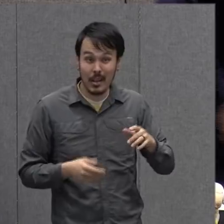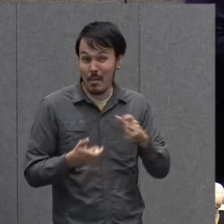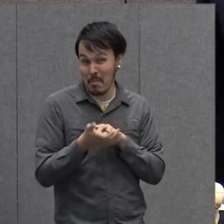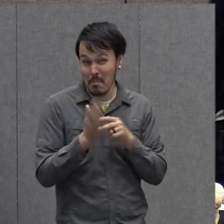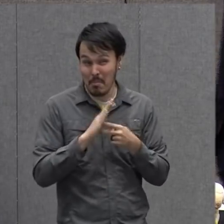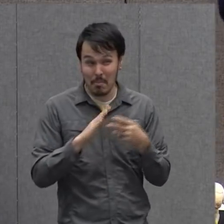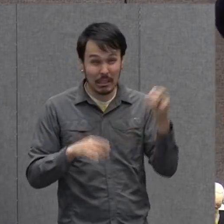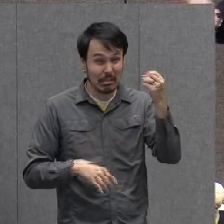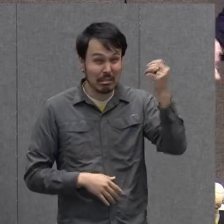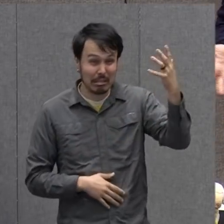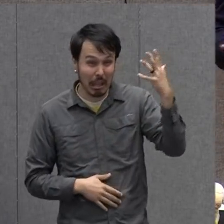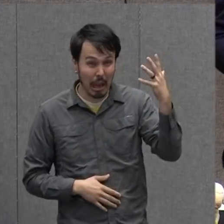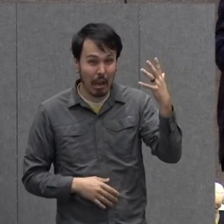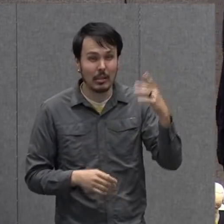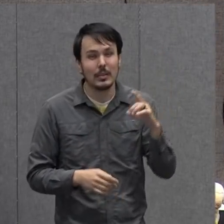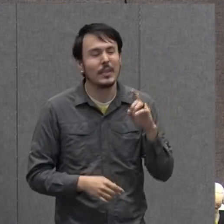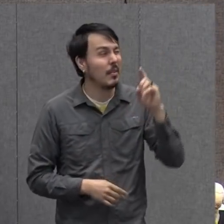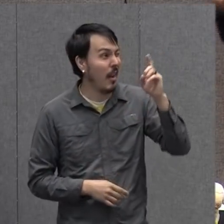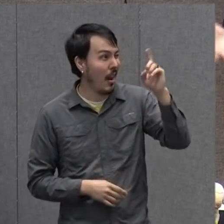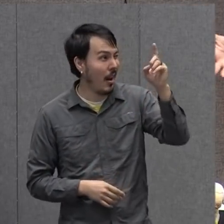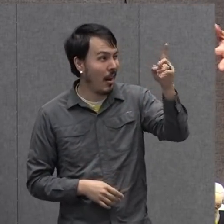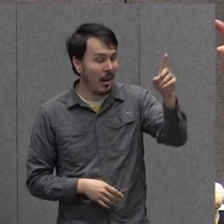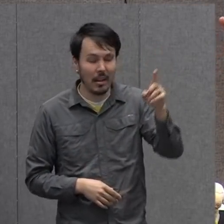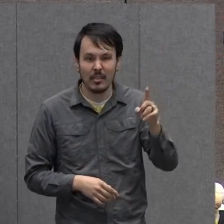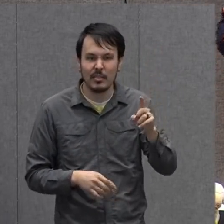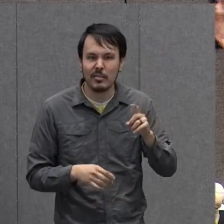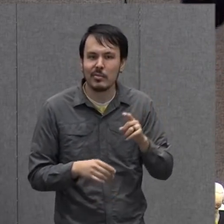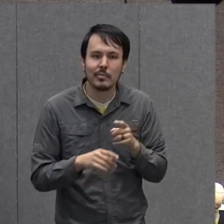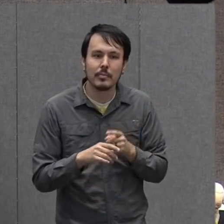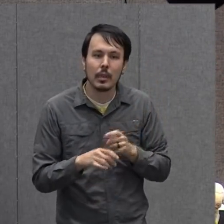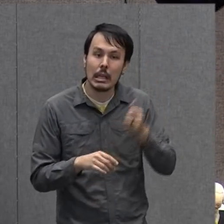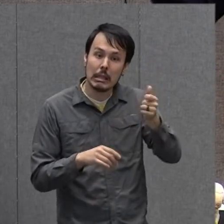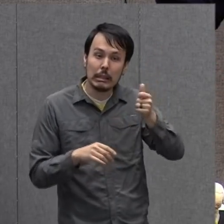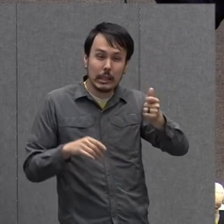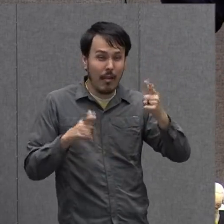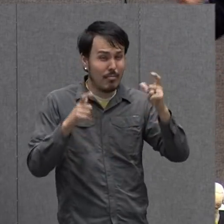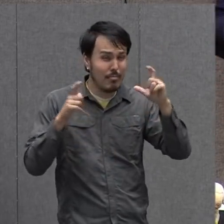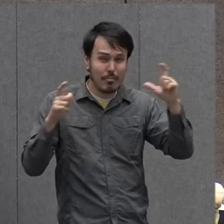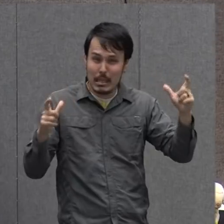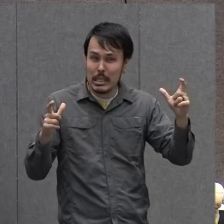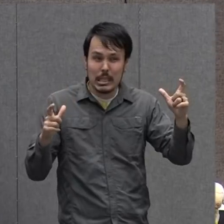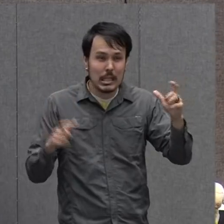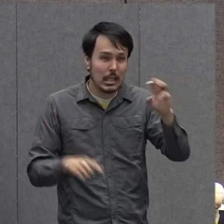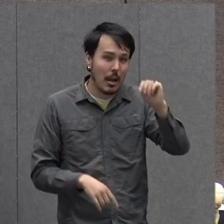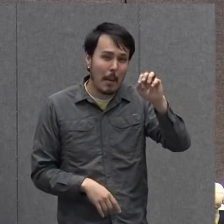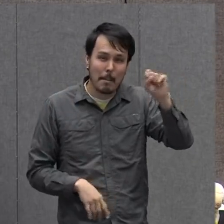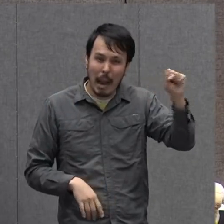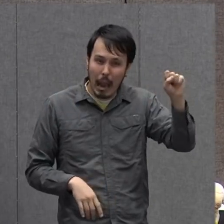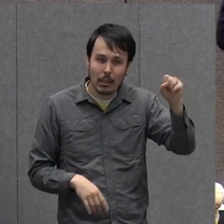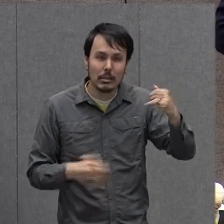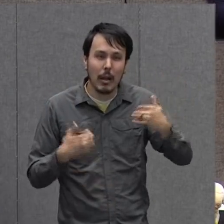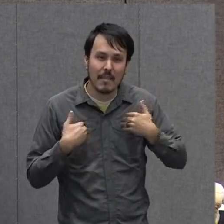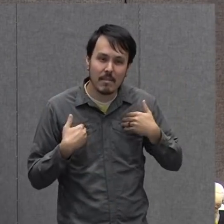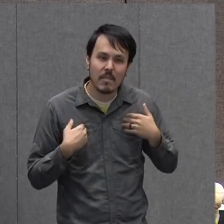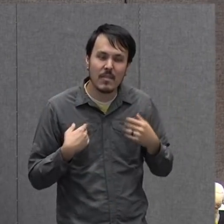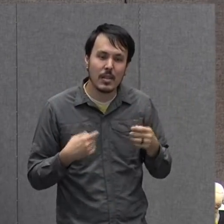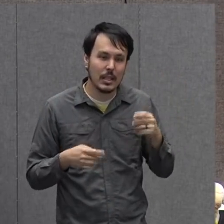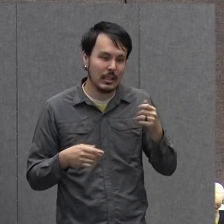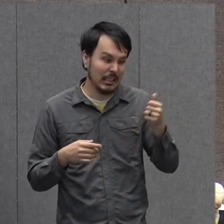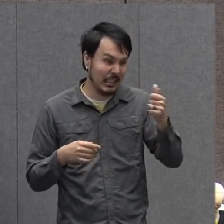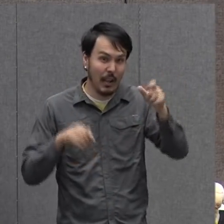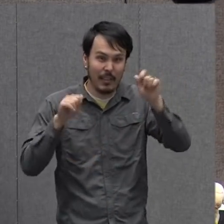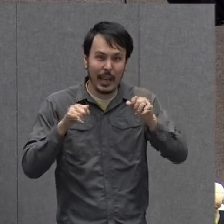Why? Why is it important to know about gravity? How does it help us make things in the world? Do you think it's important